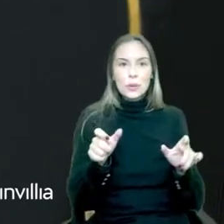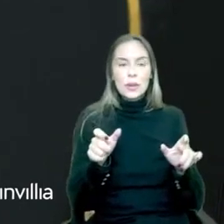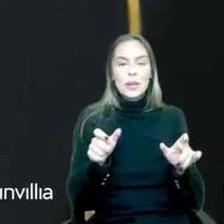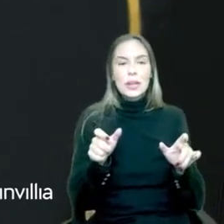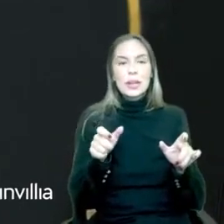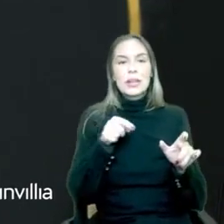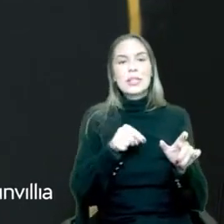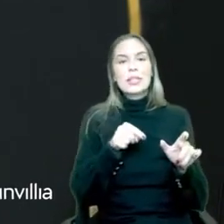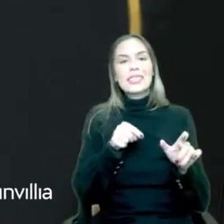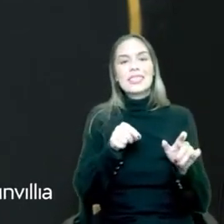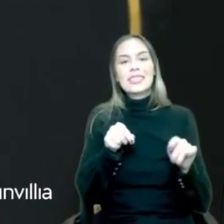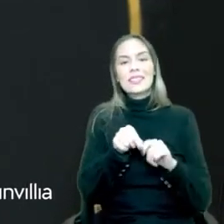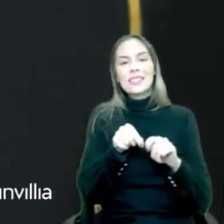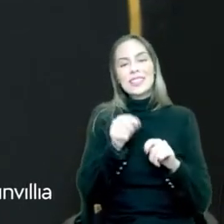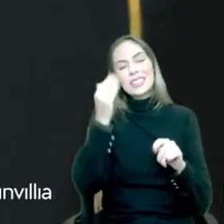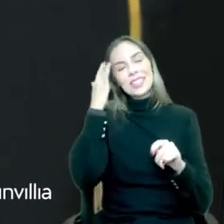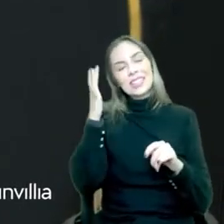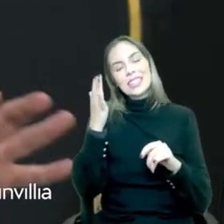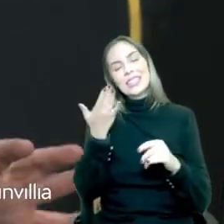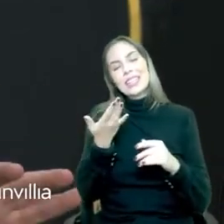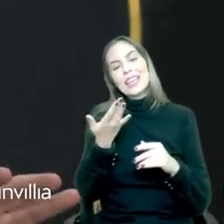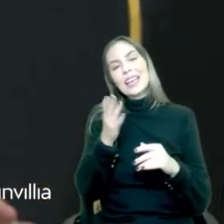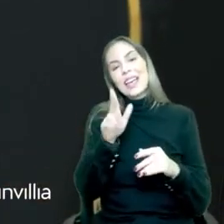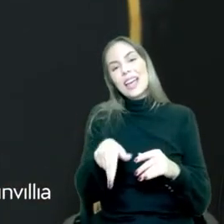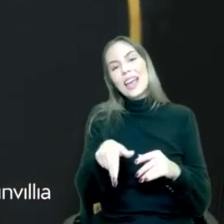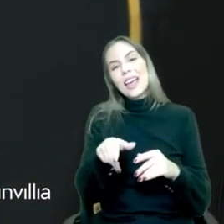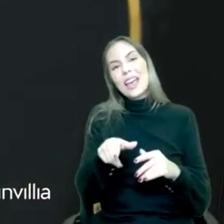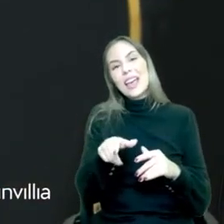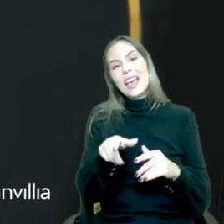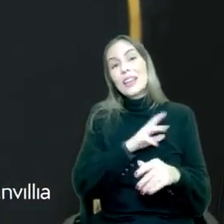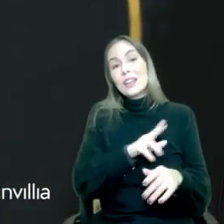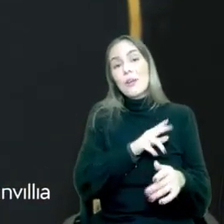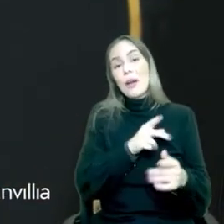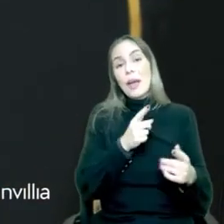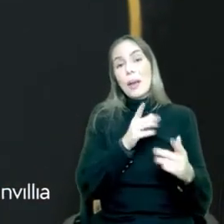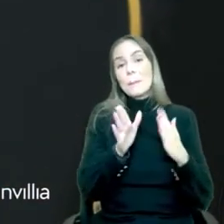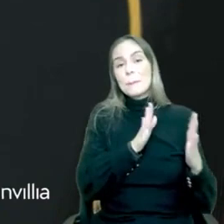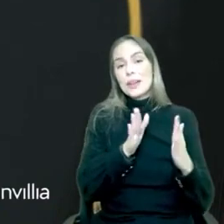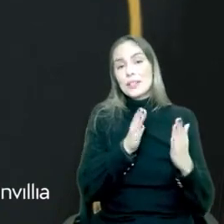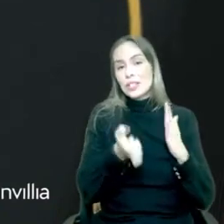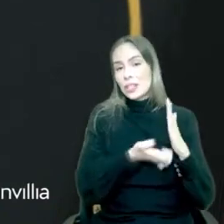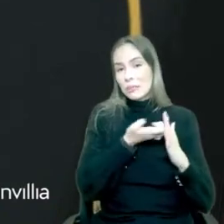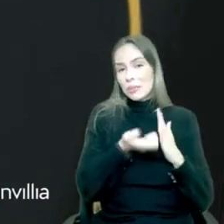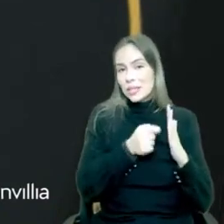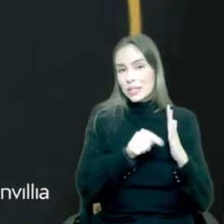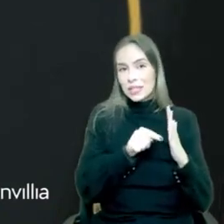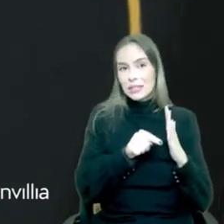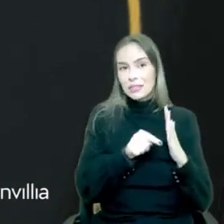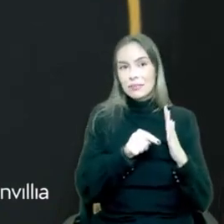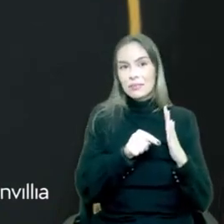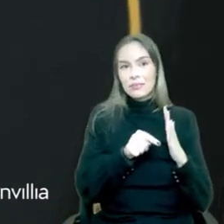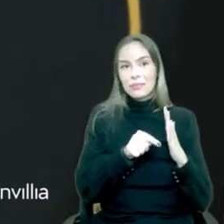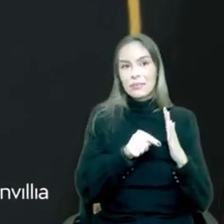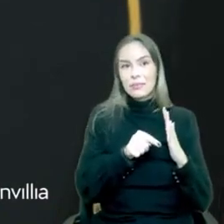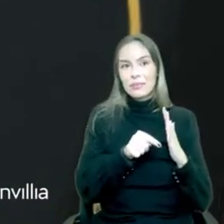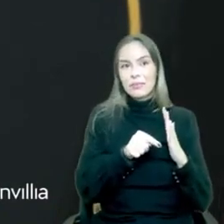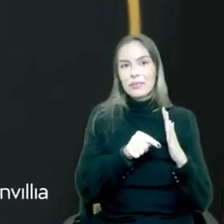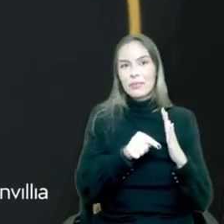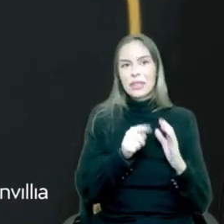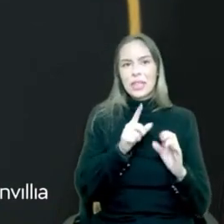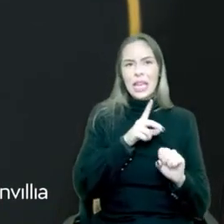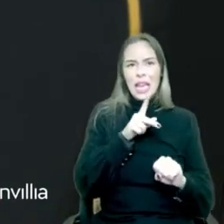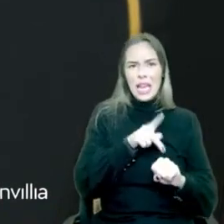that we are not another part of the company, right? ICP, ACP, and Danilo were saying